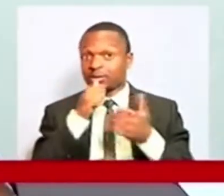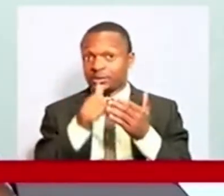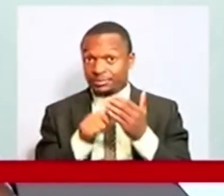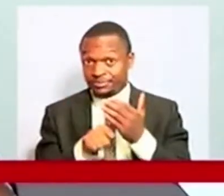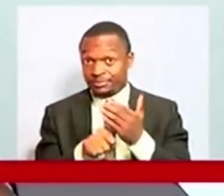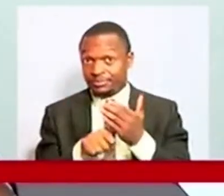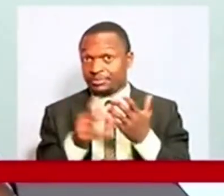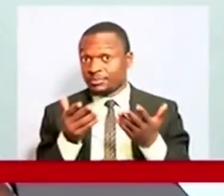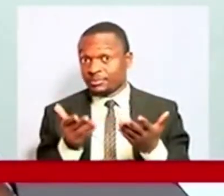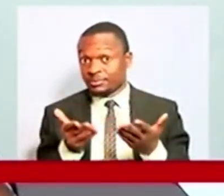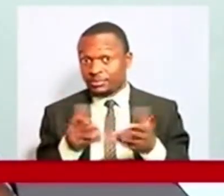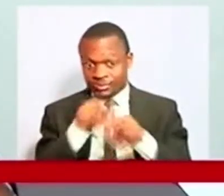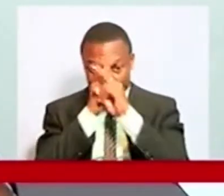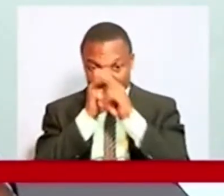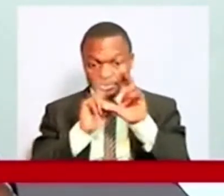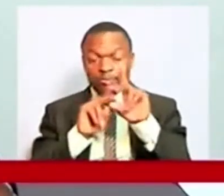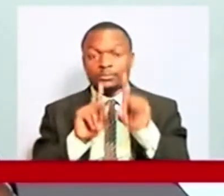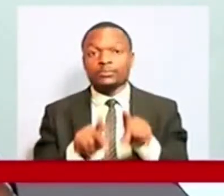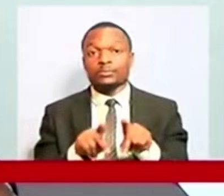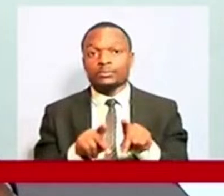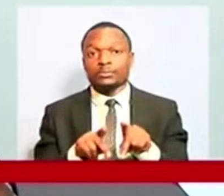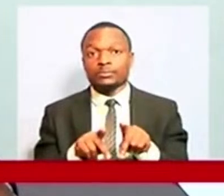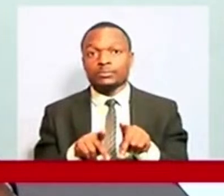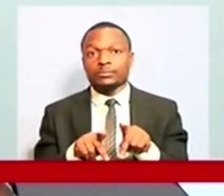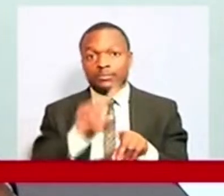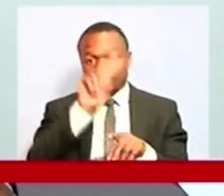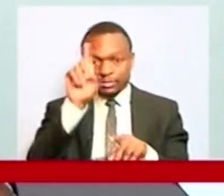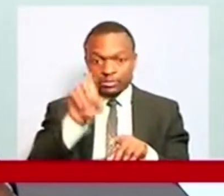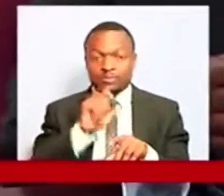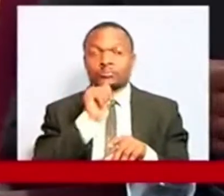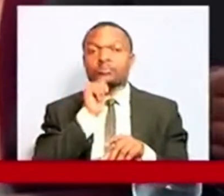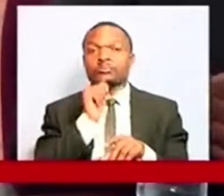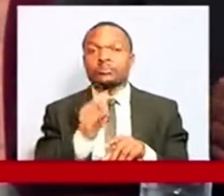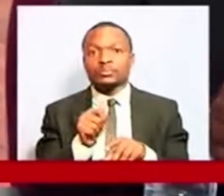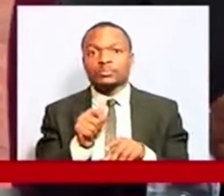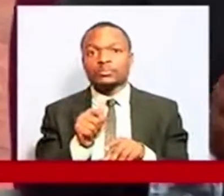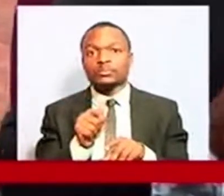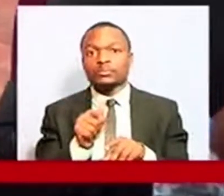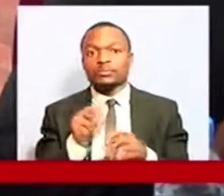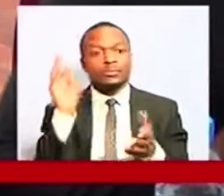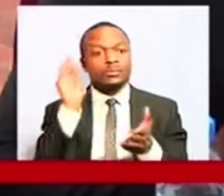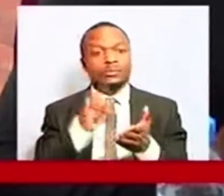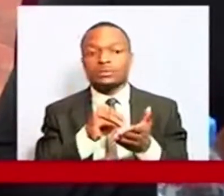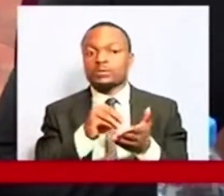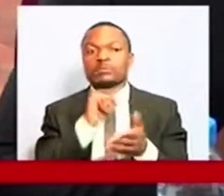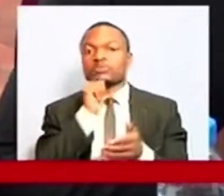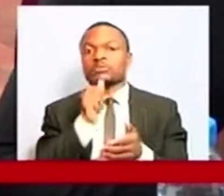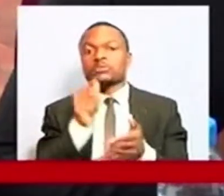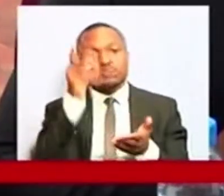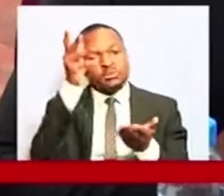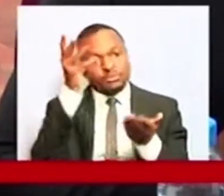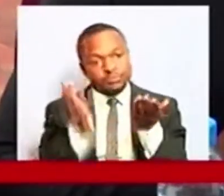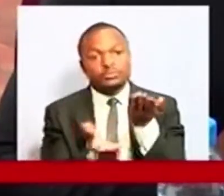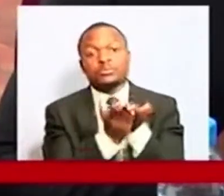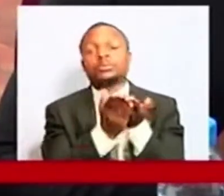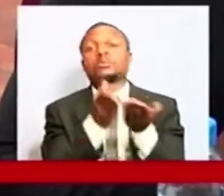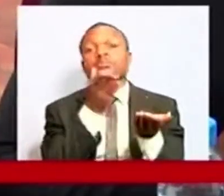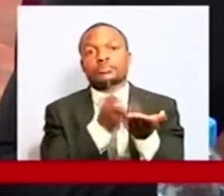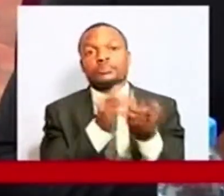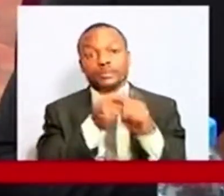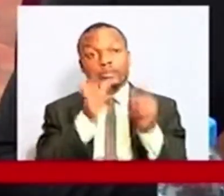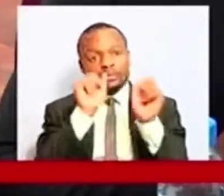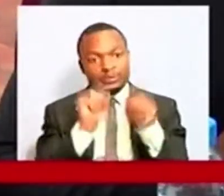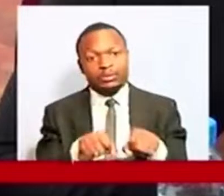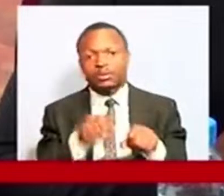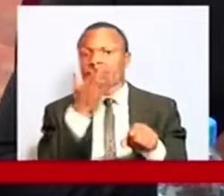that effect? Honorable Chair, the questions were not anticipated in that line, and therefore we did not attach those, but I can